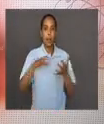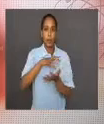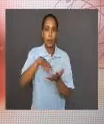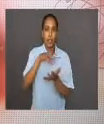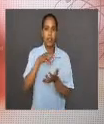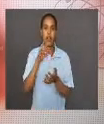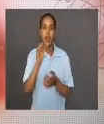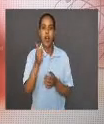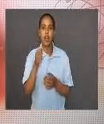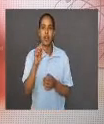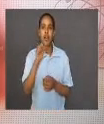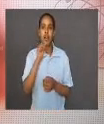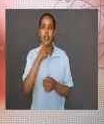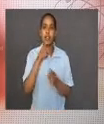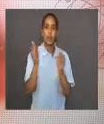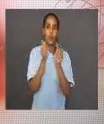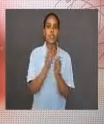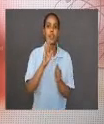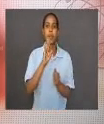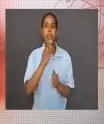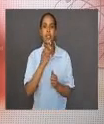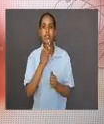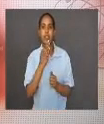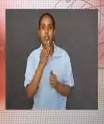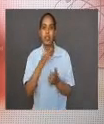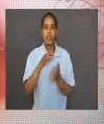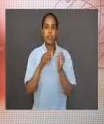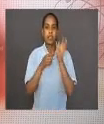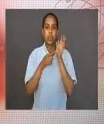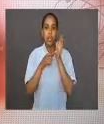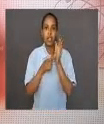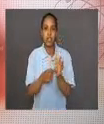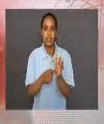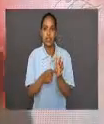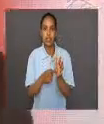Mixing an acid with a base displays this.